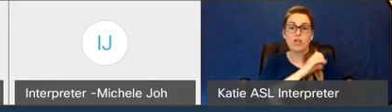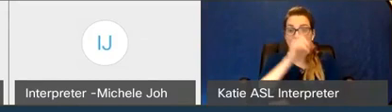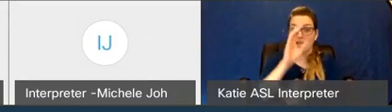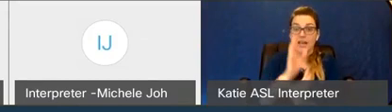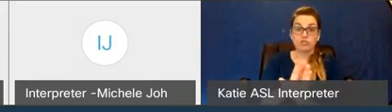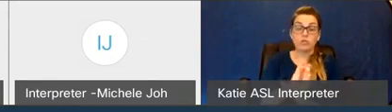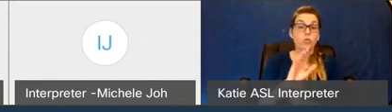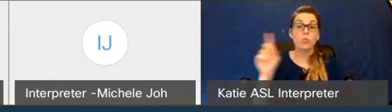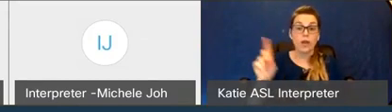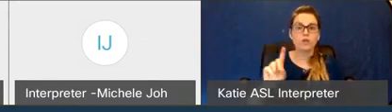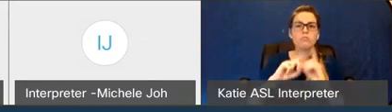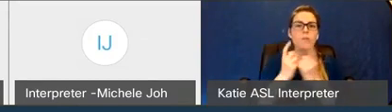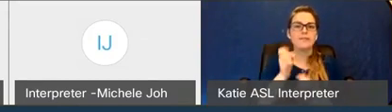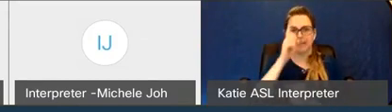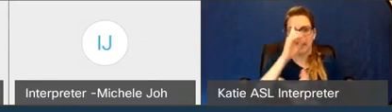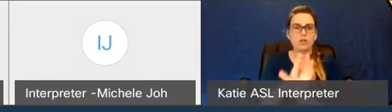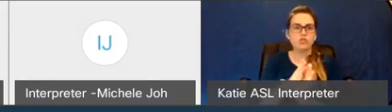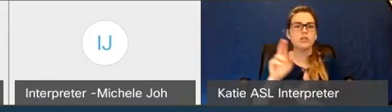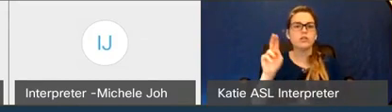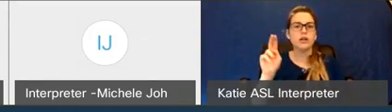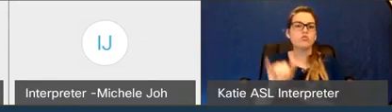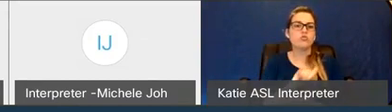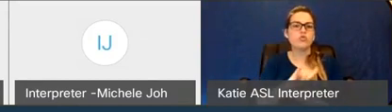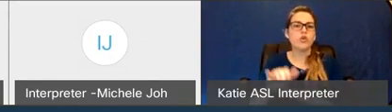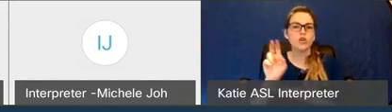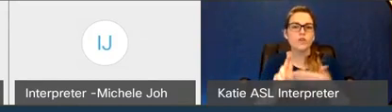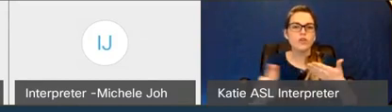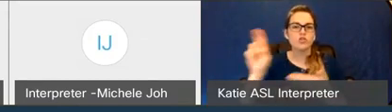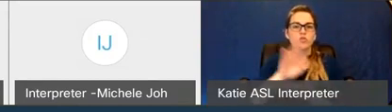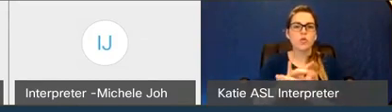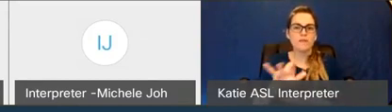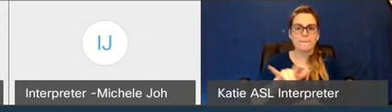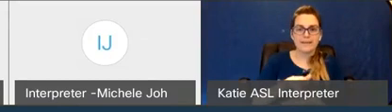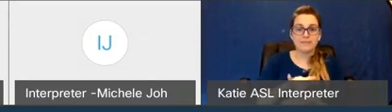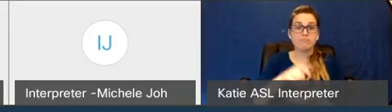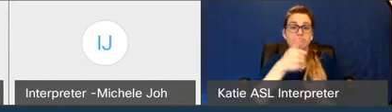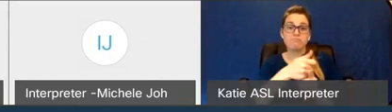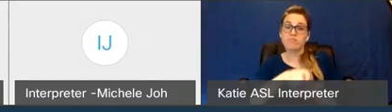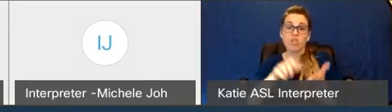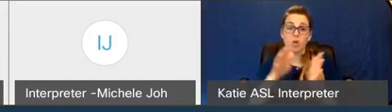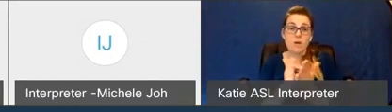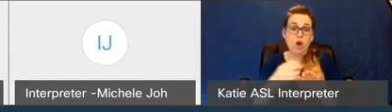Psychiatry at New York University of Medicine, and the author of Helping the Addict You Love